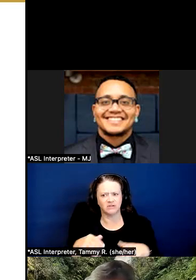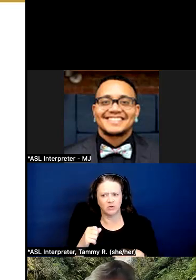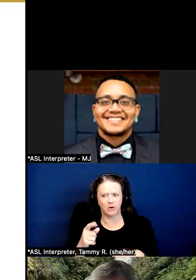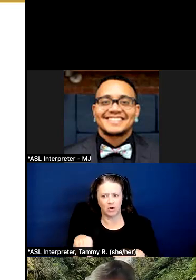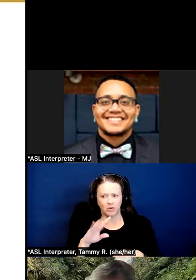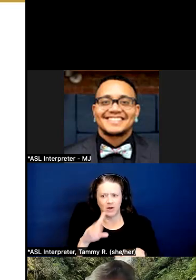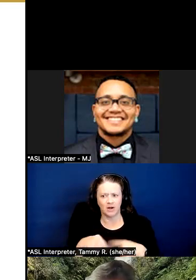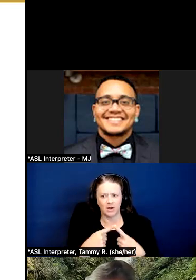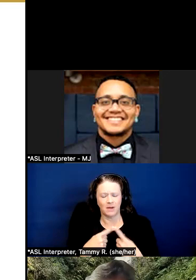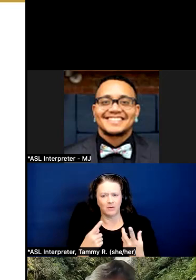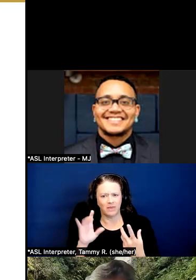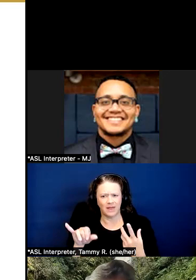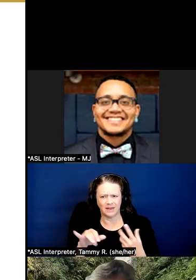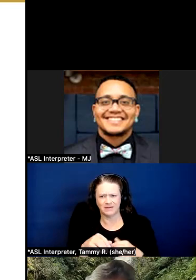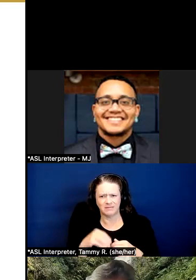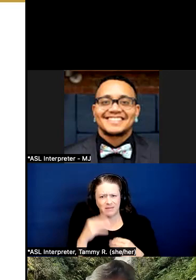about that, thinking about that?